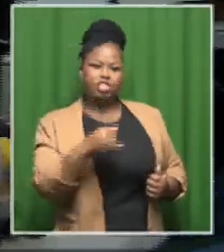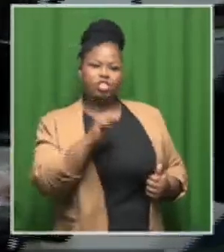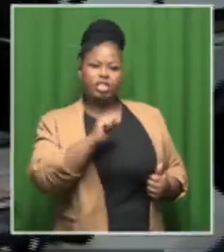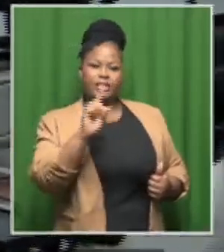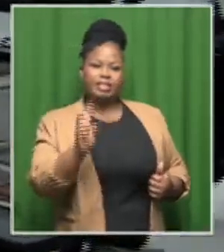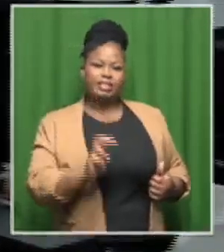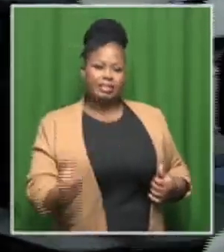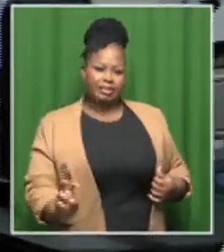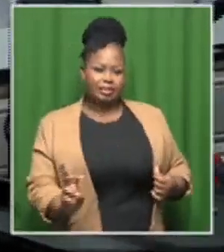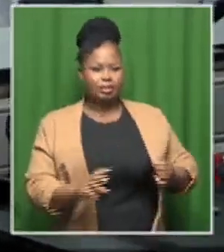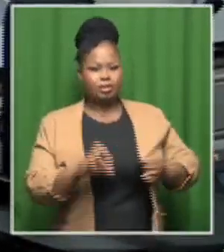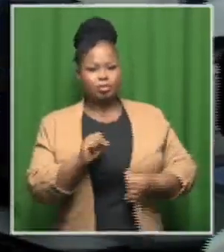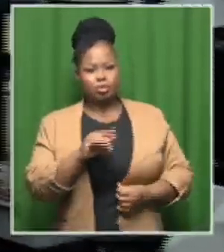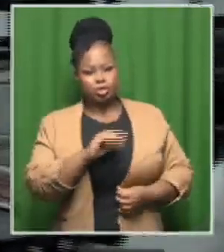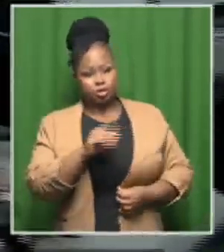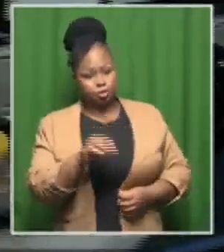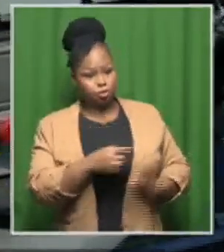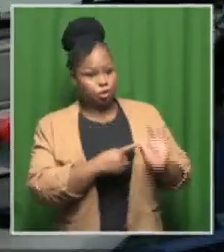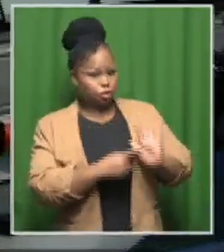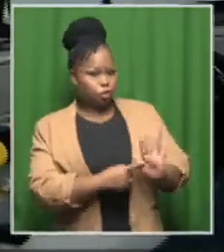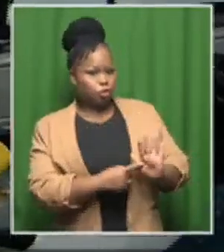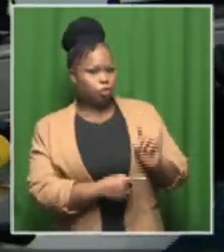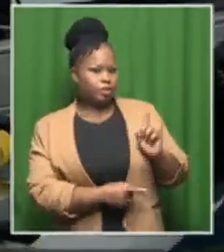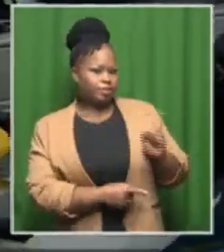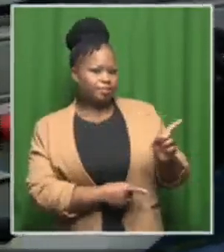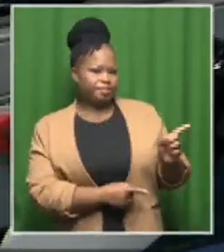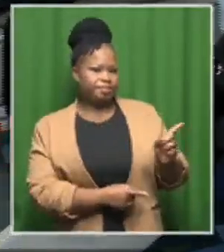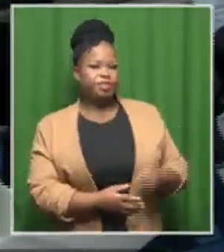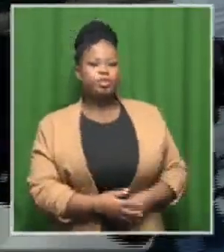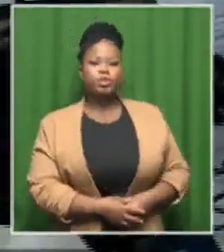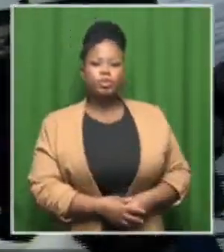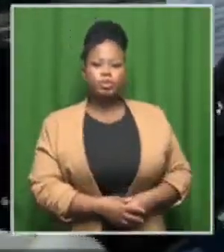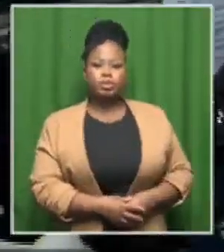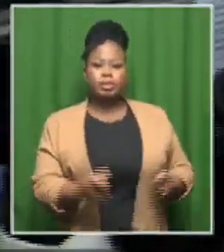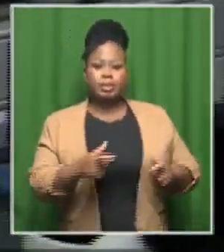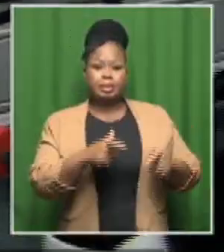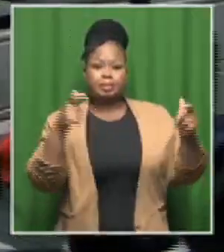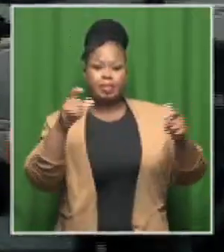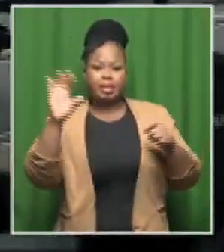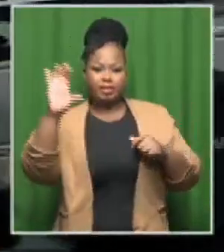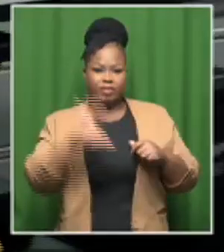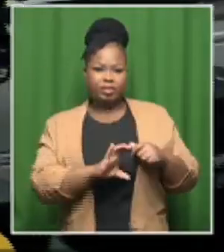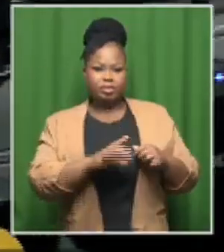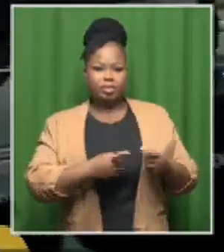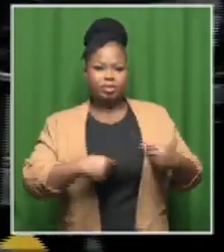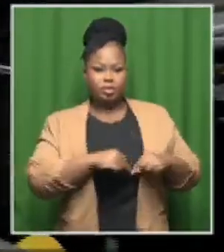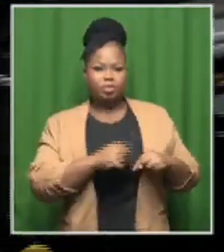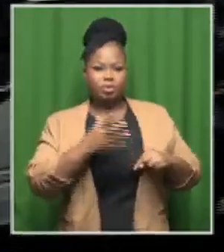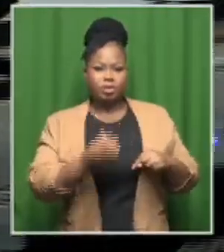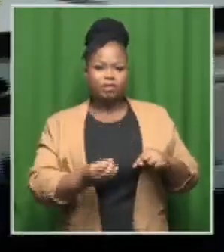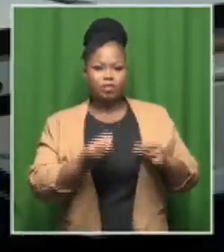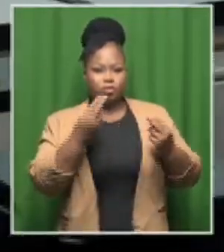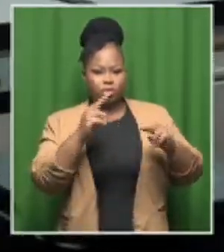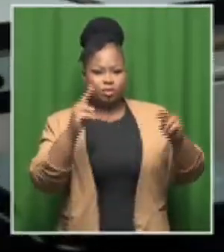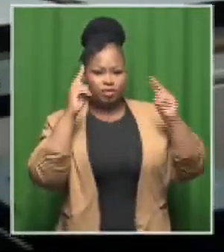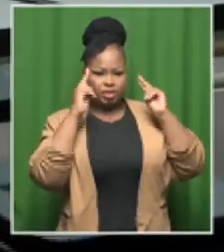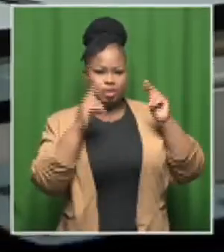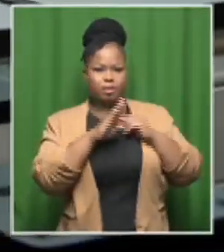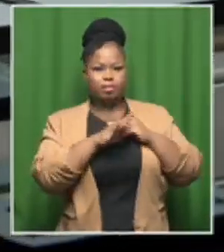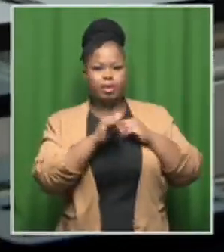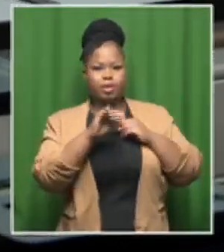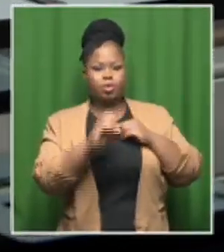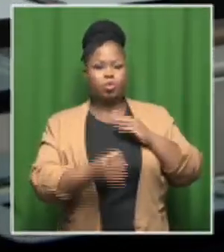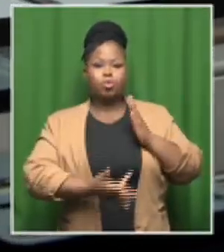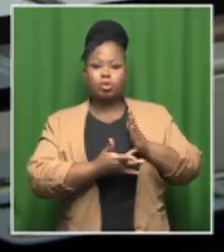Sibusiso is going to show you. So this is the major investment that is done, that the university has put into biotechnology,